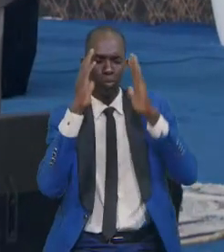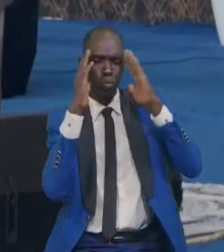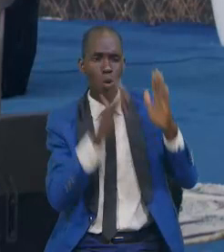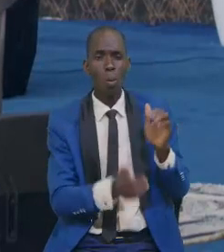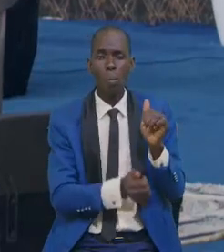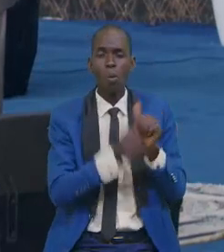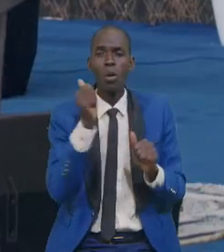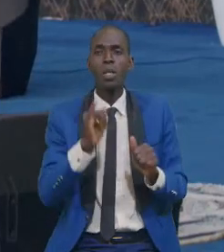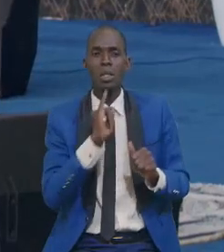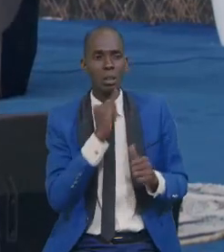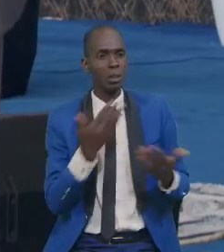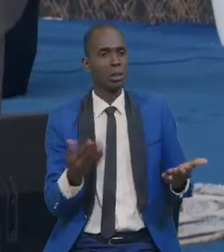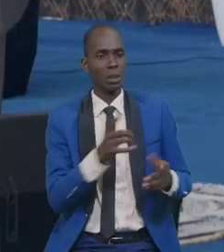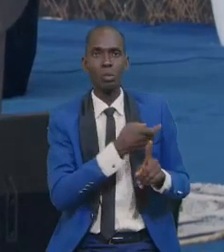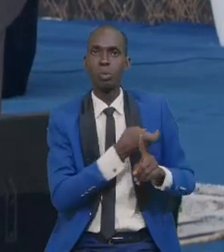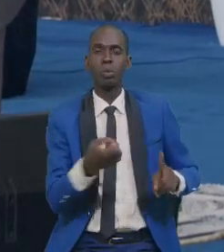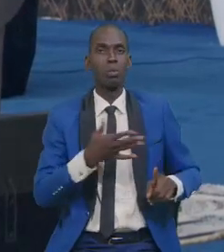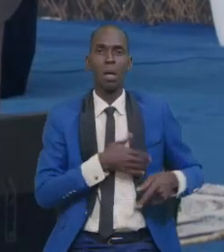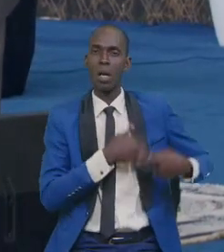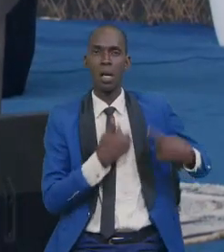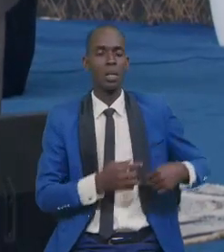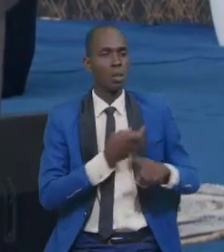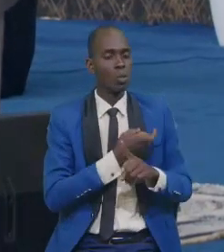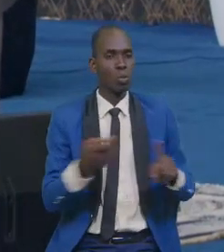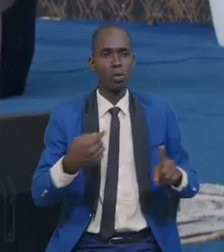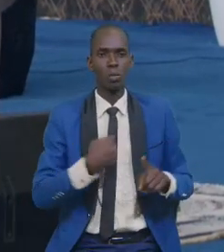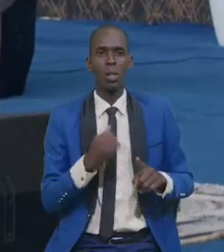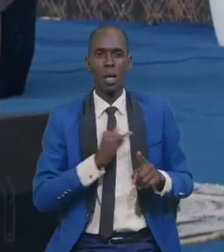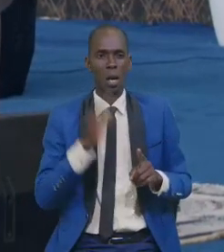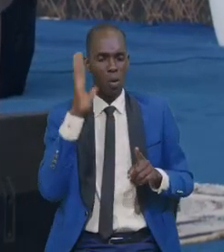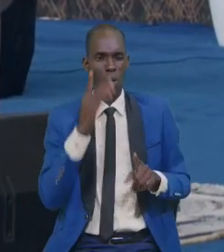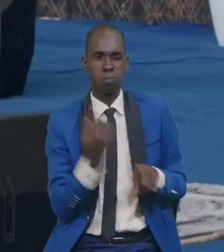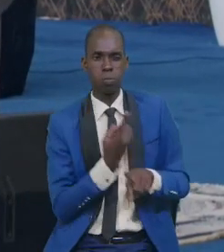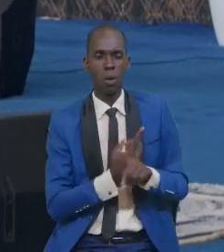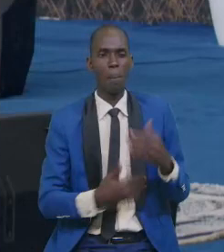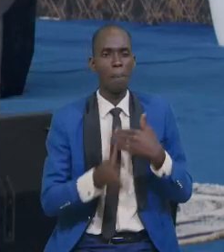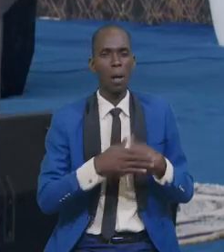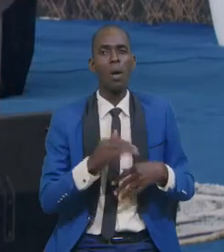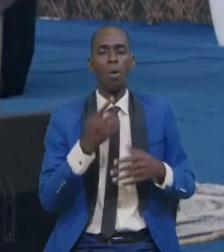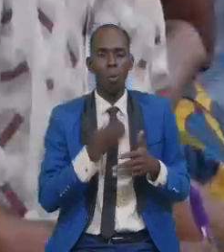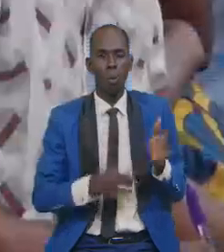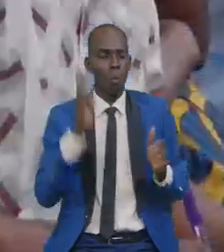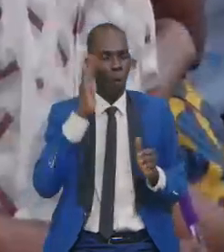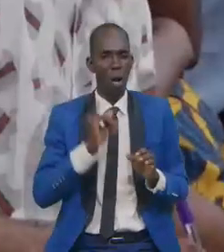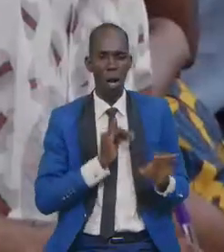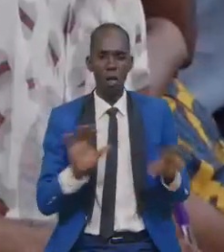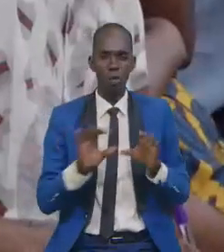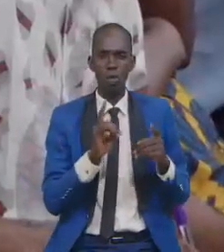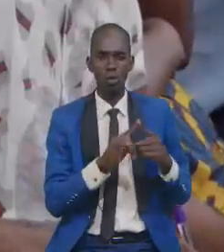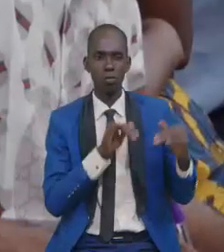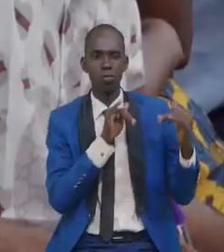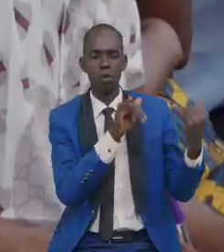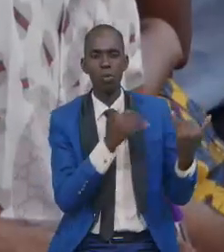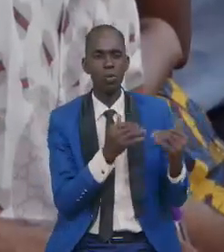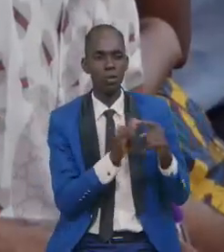look at the injury. What am I going to do back and get even? What am I going to do and get and